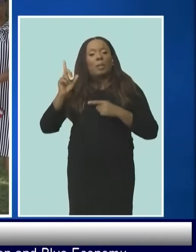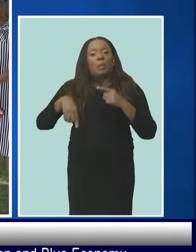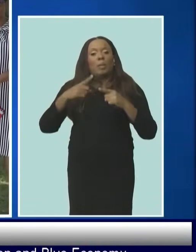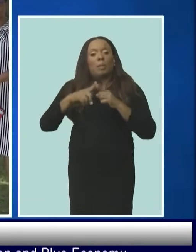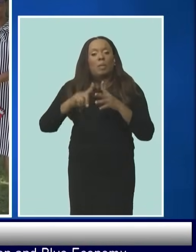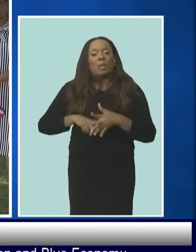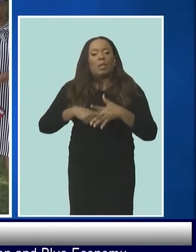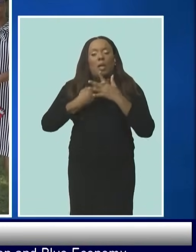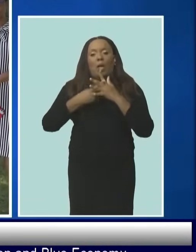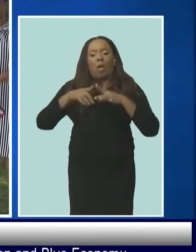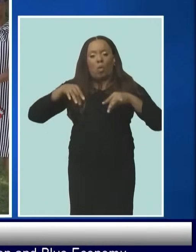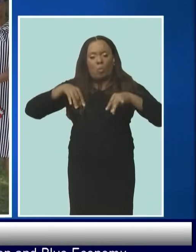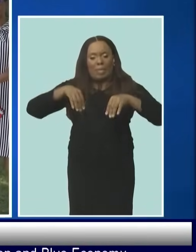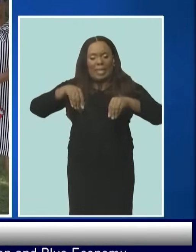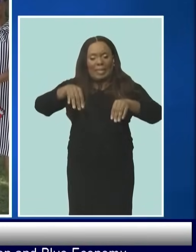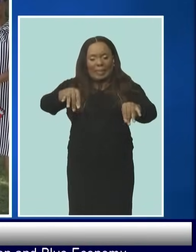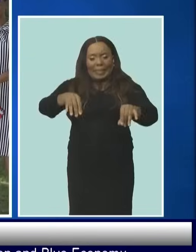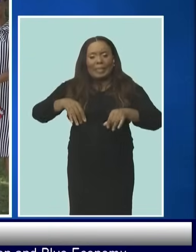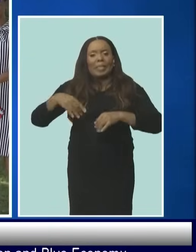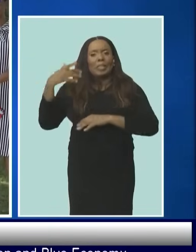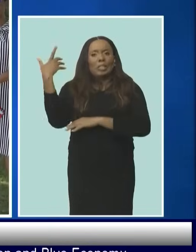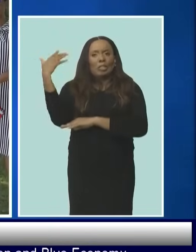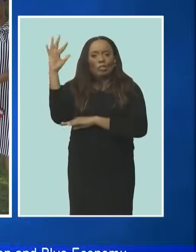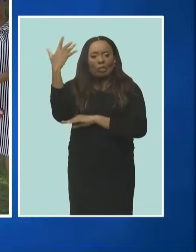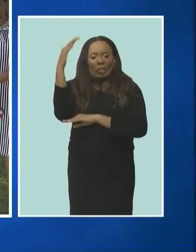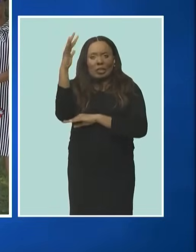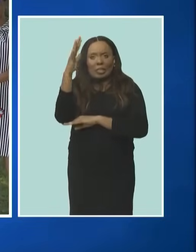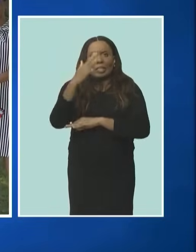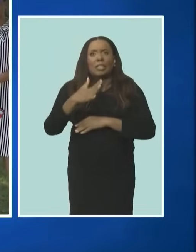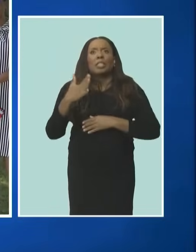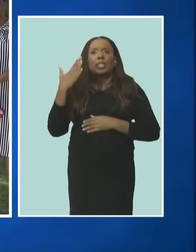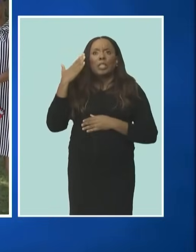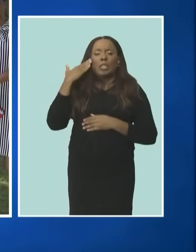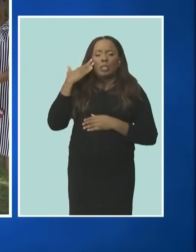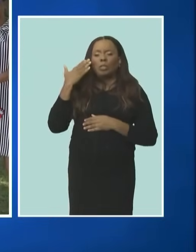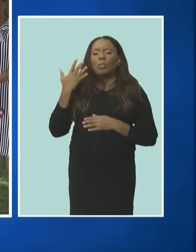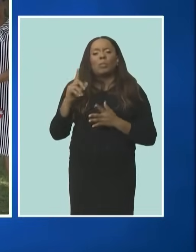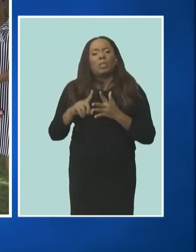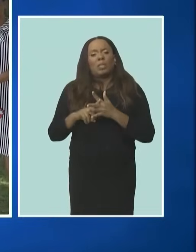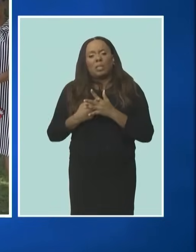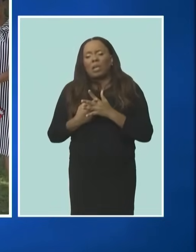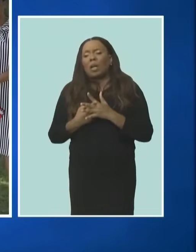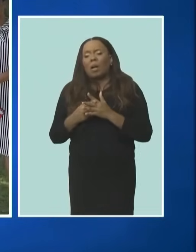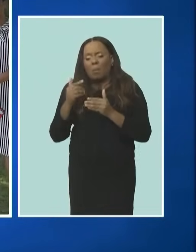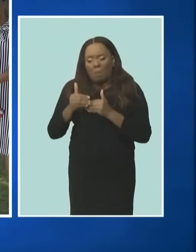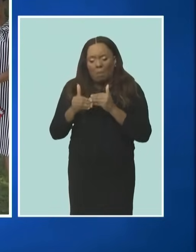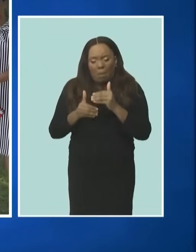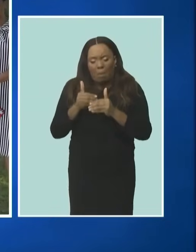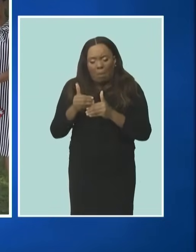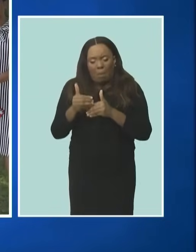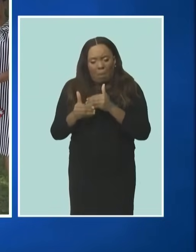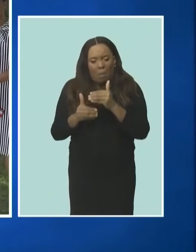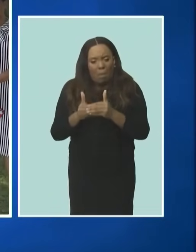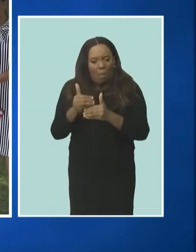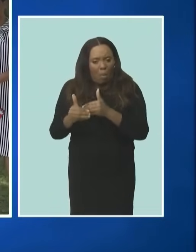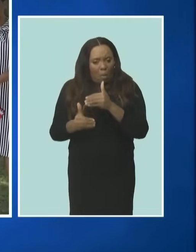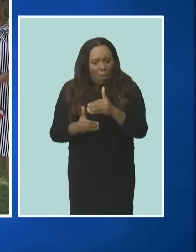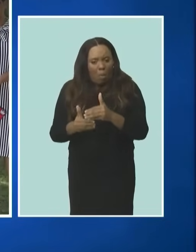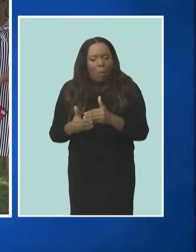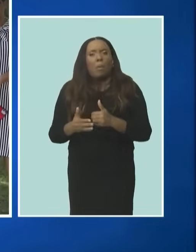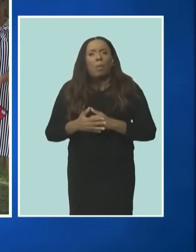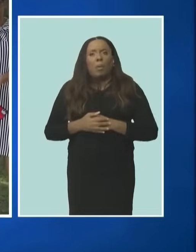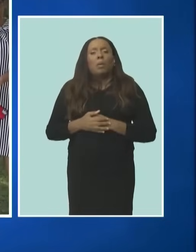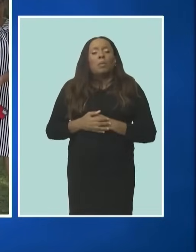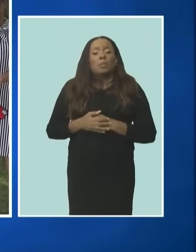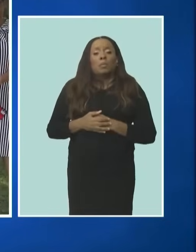planting, because there's an old saying that the journey of 1,000 miles begins with one first step, a